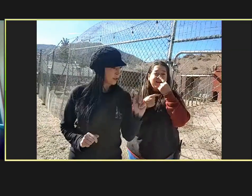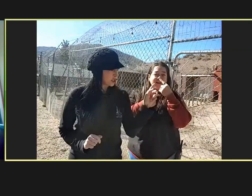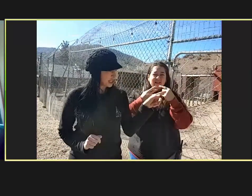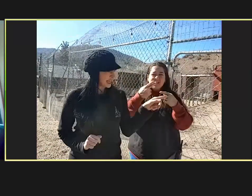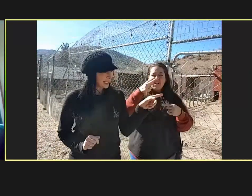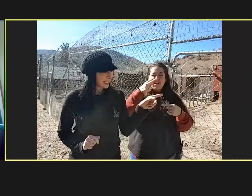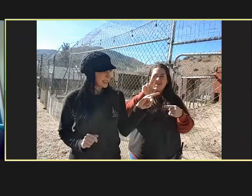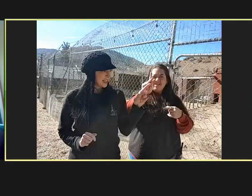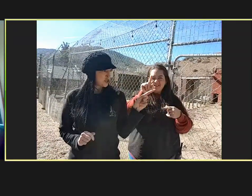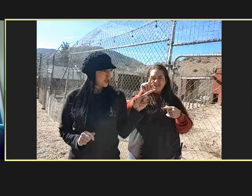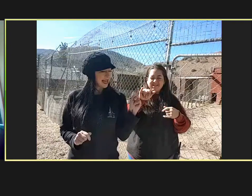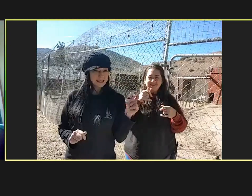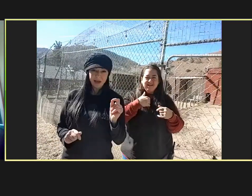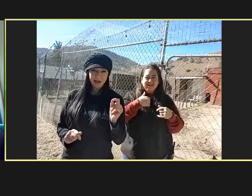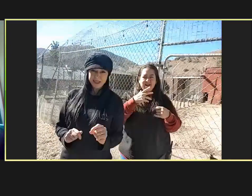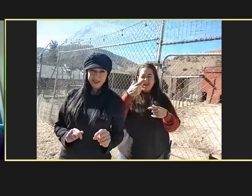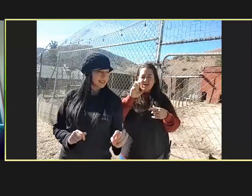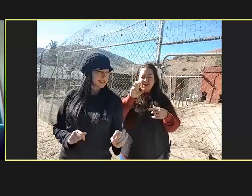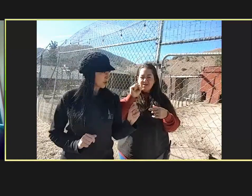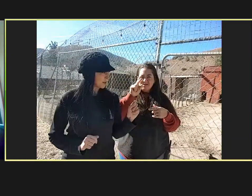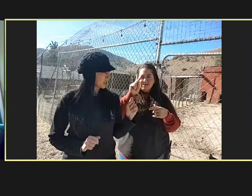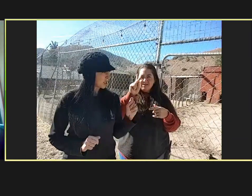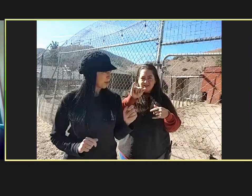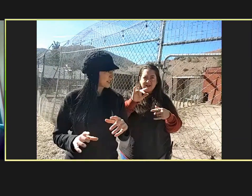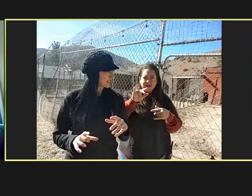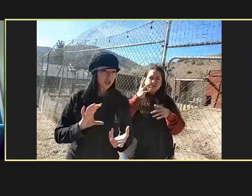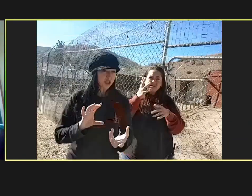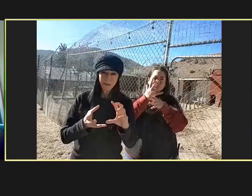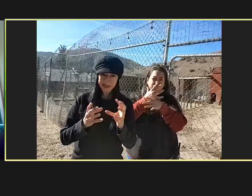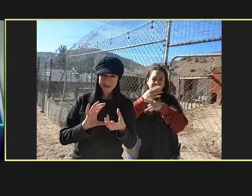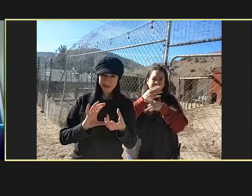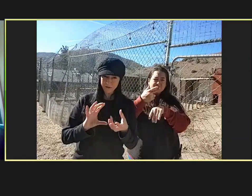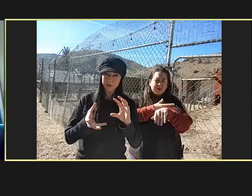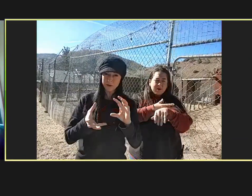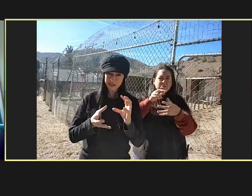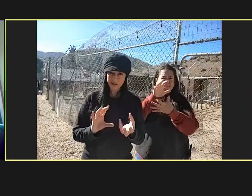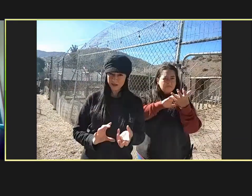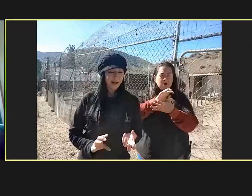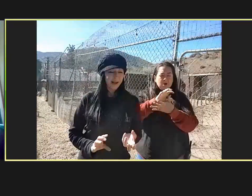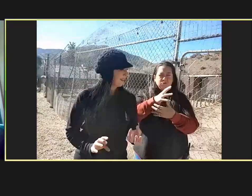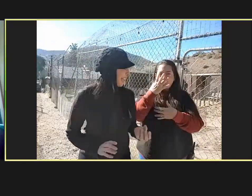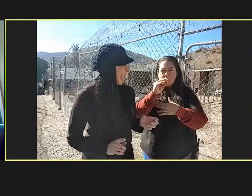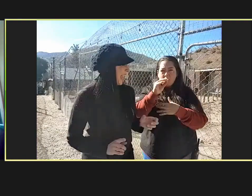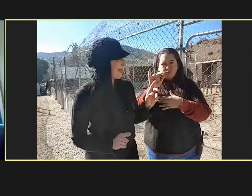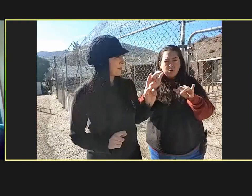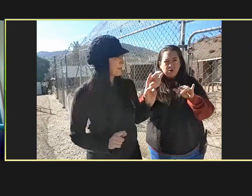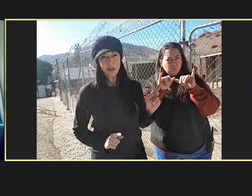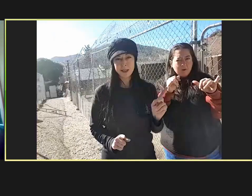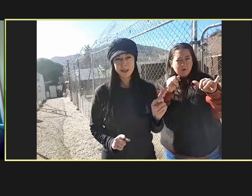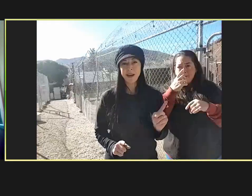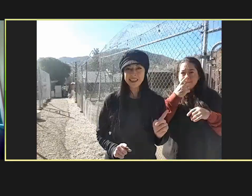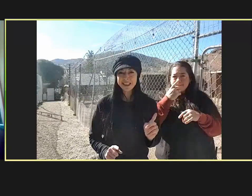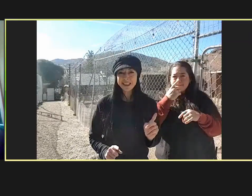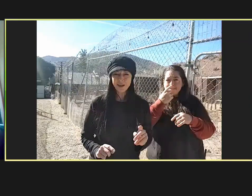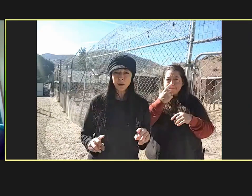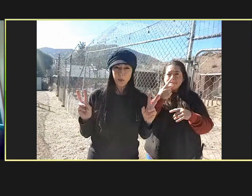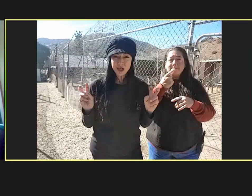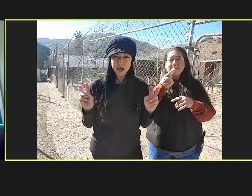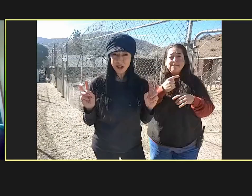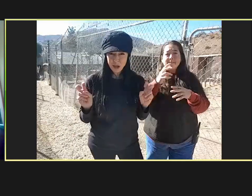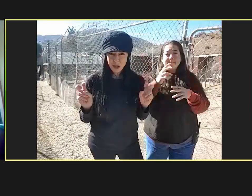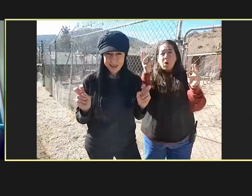pink, that's her husky. So she has some husky and some German shepherd. So she's a mix of wolf and dog as well. And that